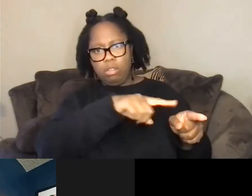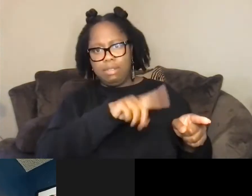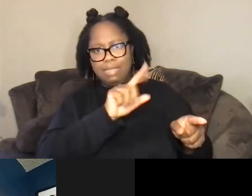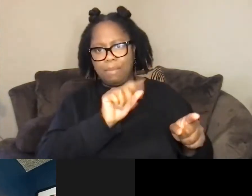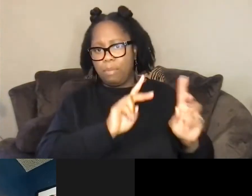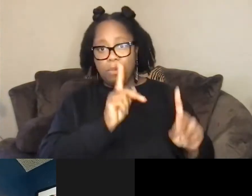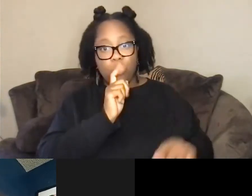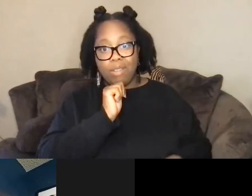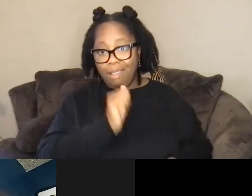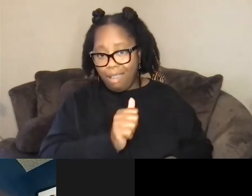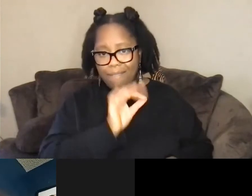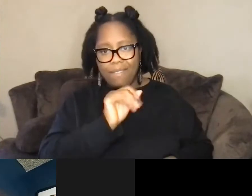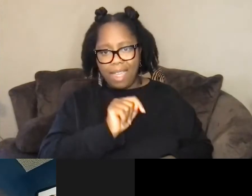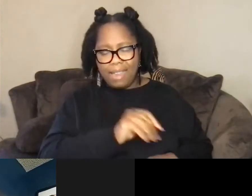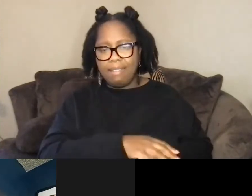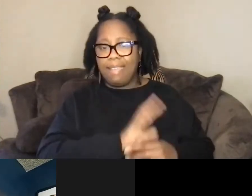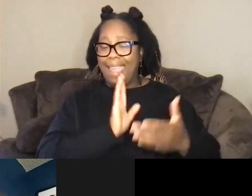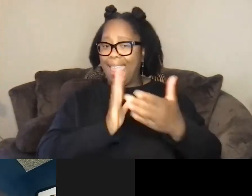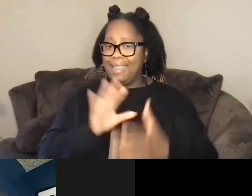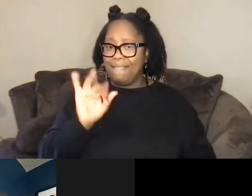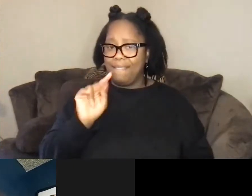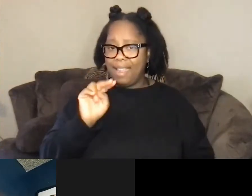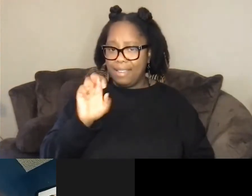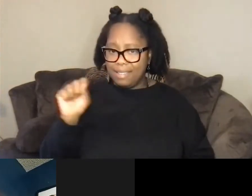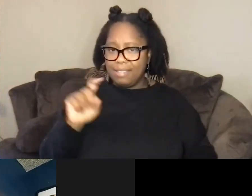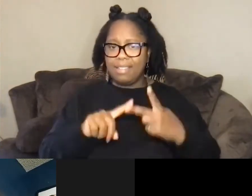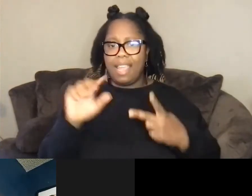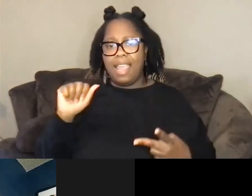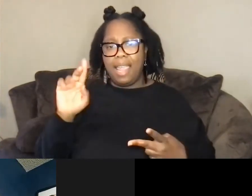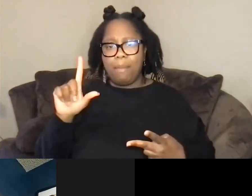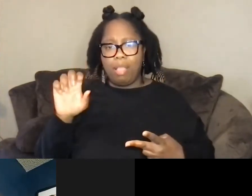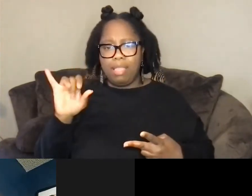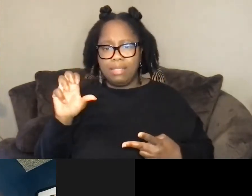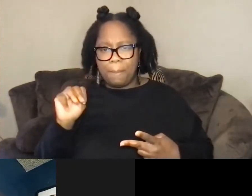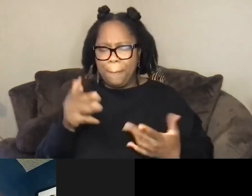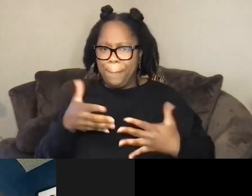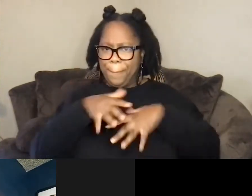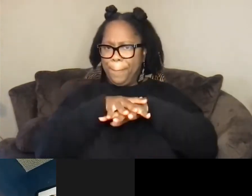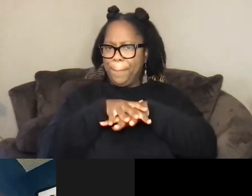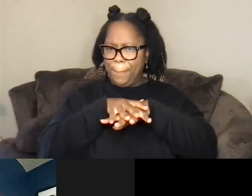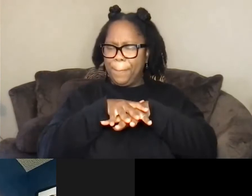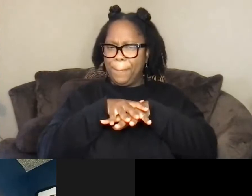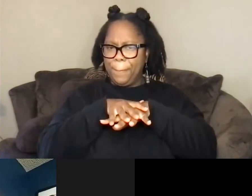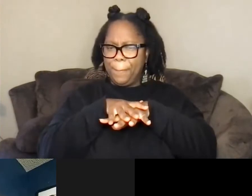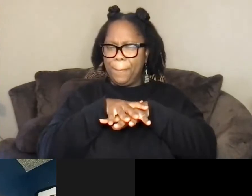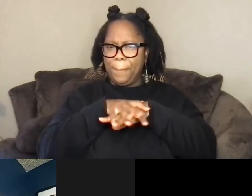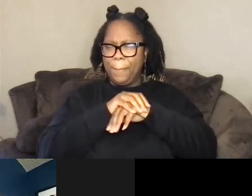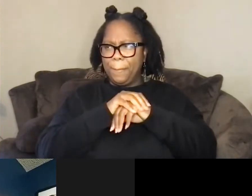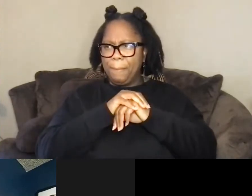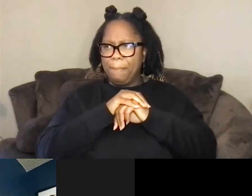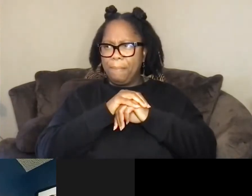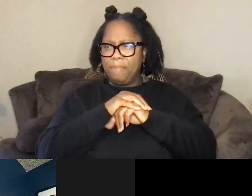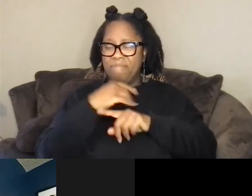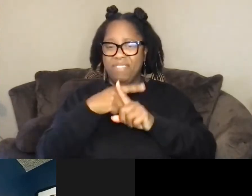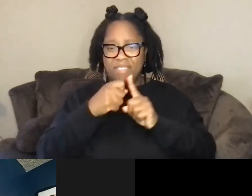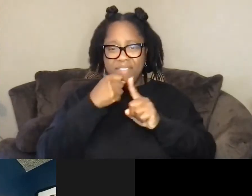how do anti-fatness and ableism interplay there and also like affect our ability